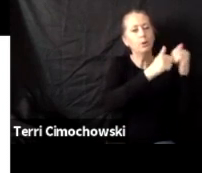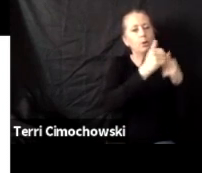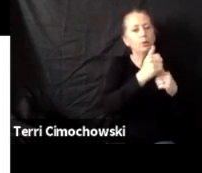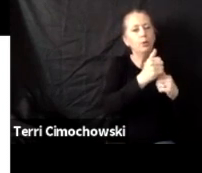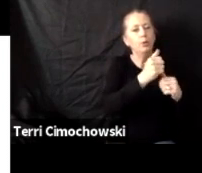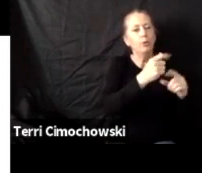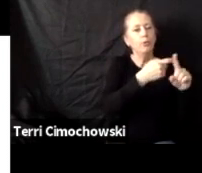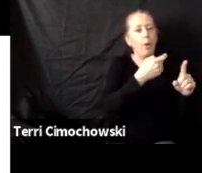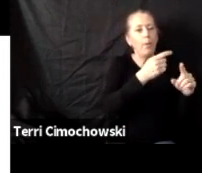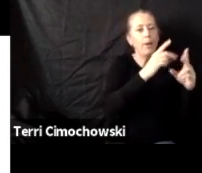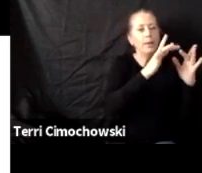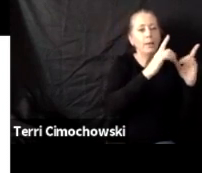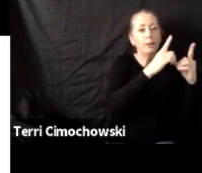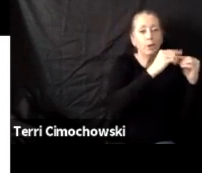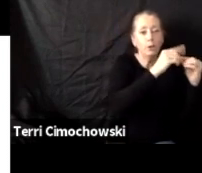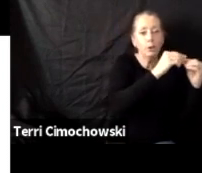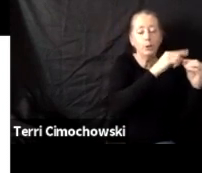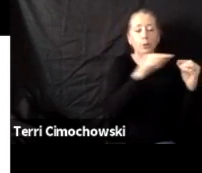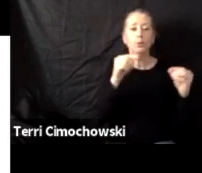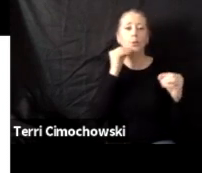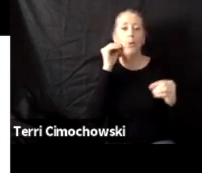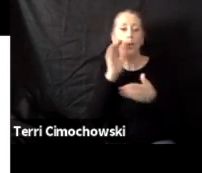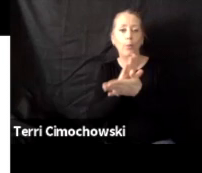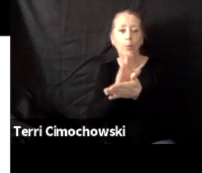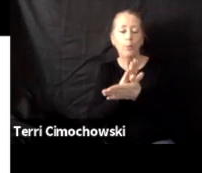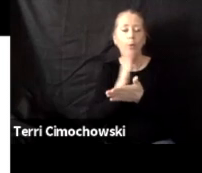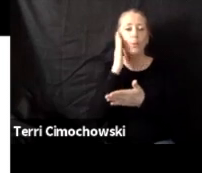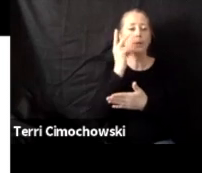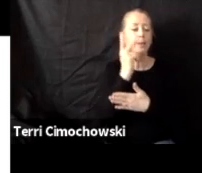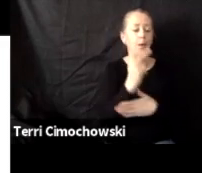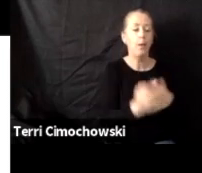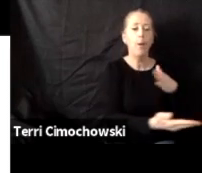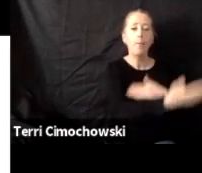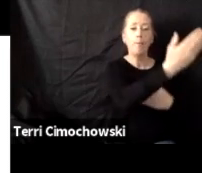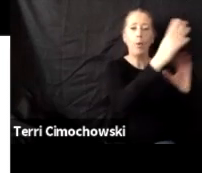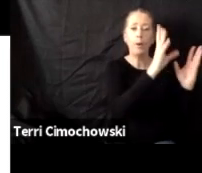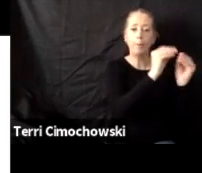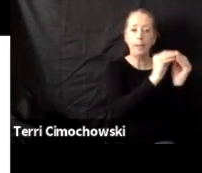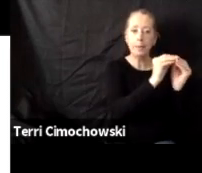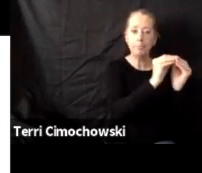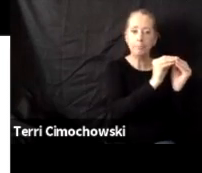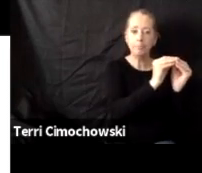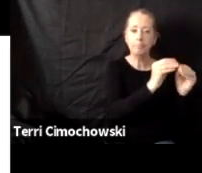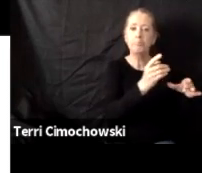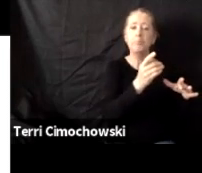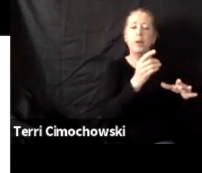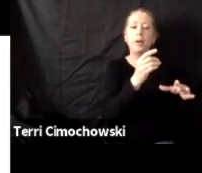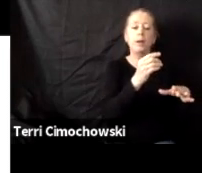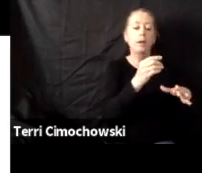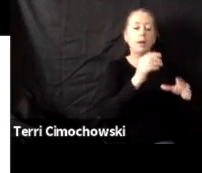Academy. So you're going to see a daily morning meeting to really start the day. It's a time for students